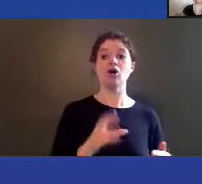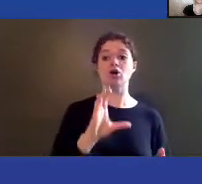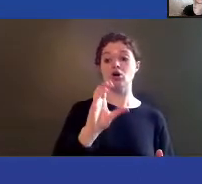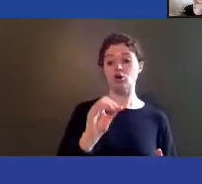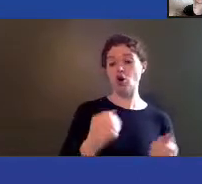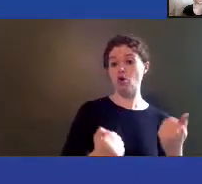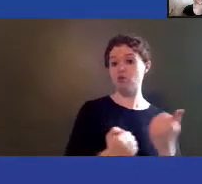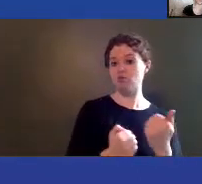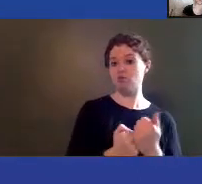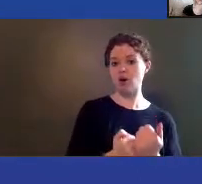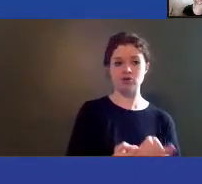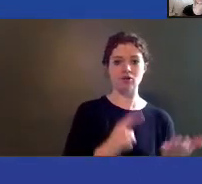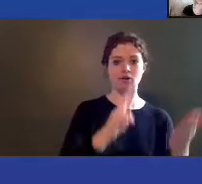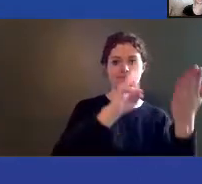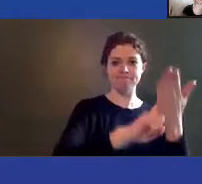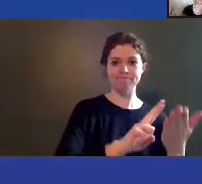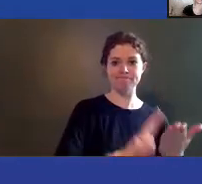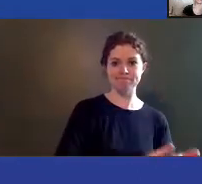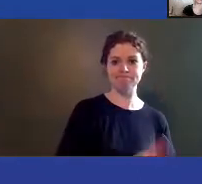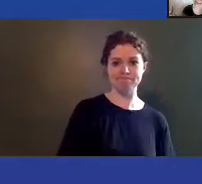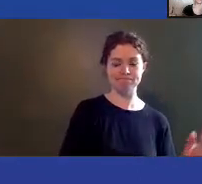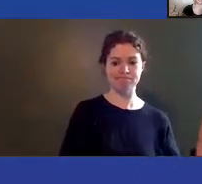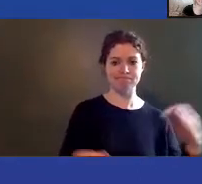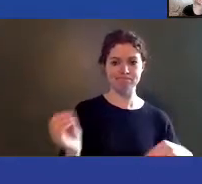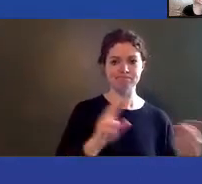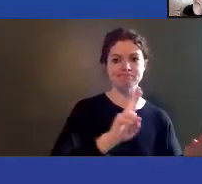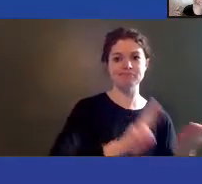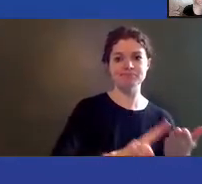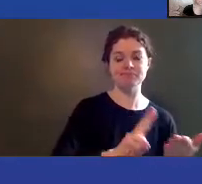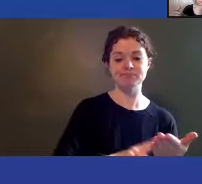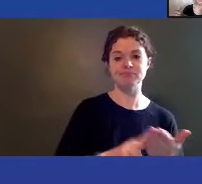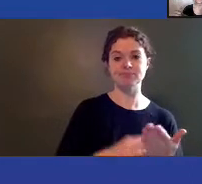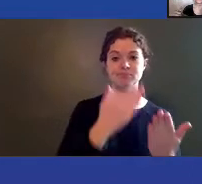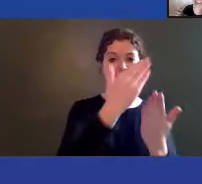can help rally more support in the legislature.